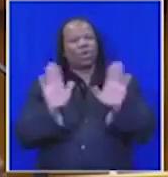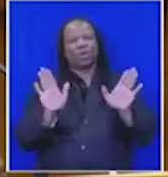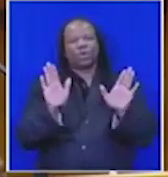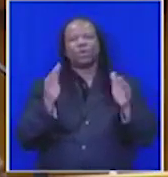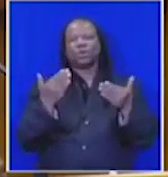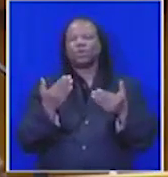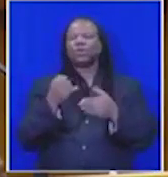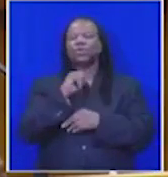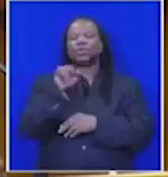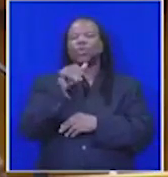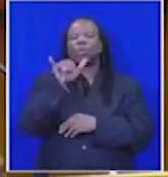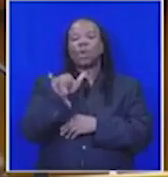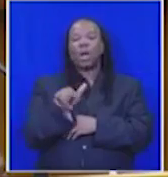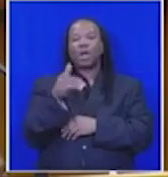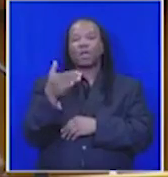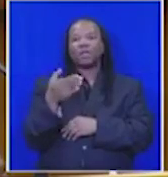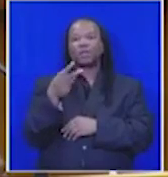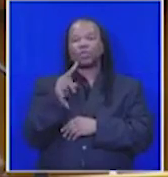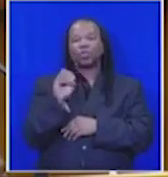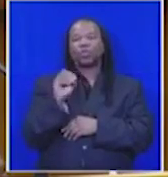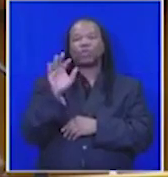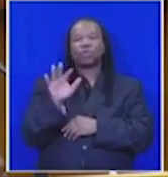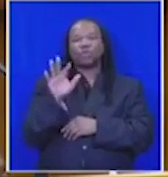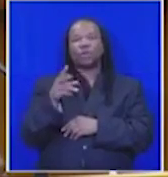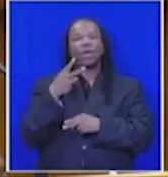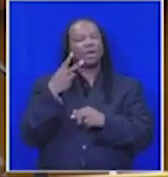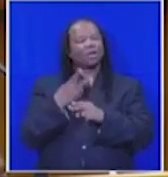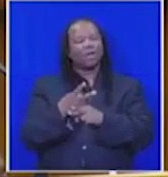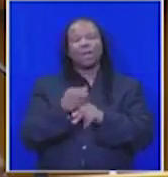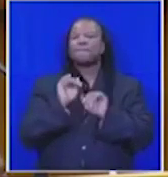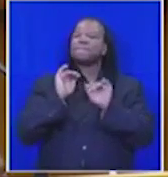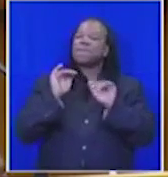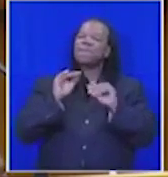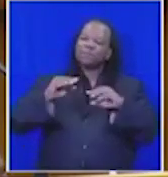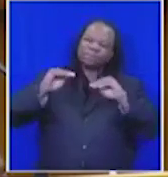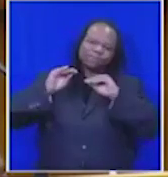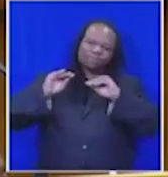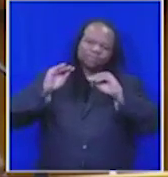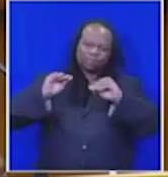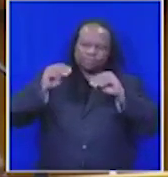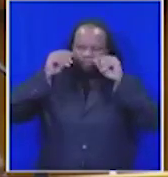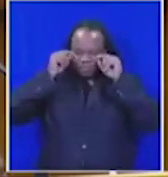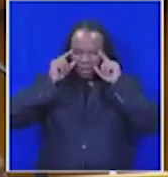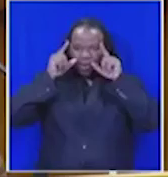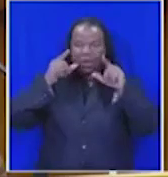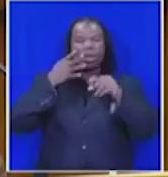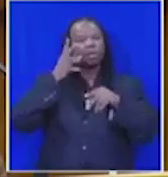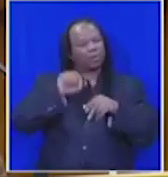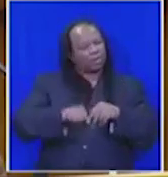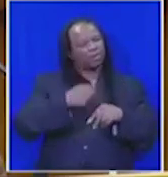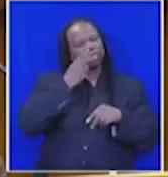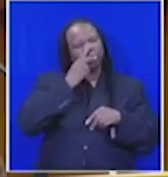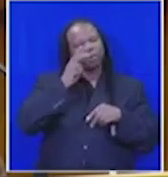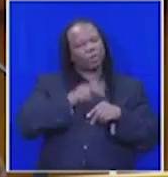we launched the commencement of the public awareness campaigns to educate the citizens about the need to migrate and the